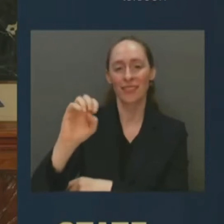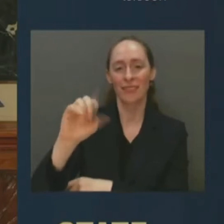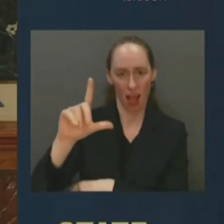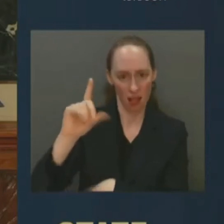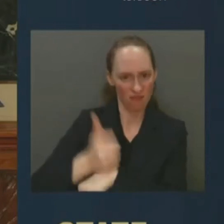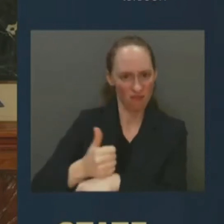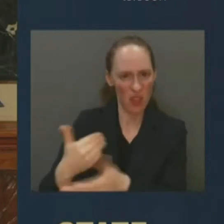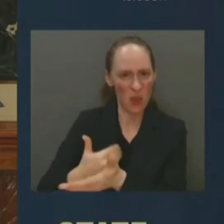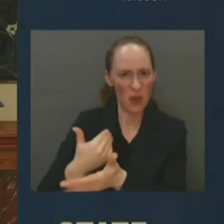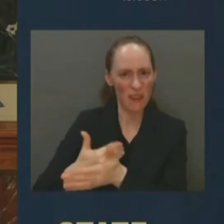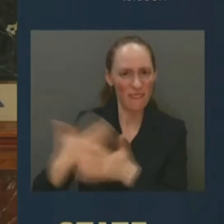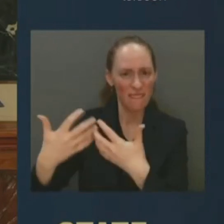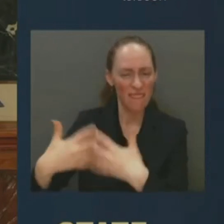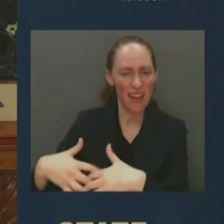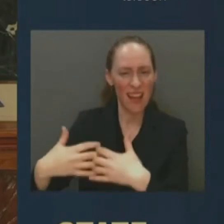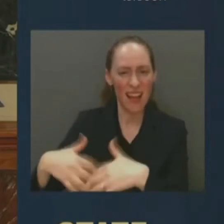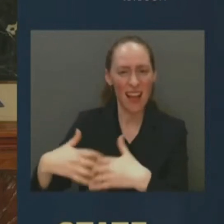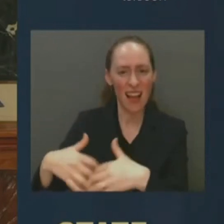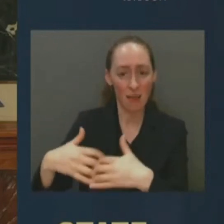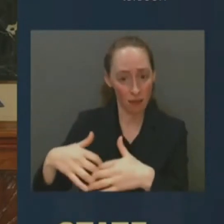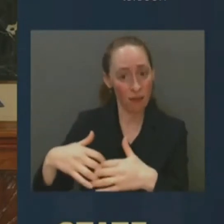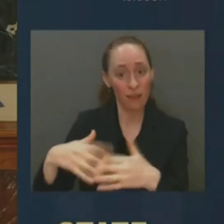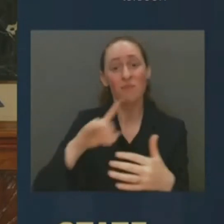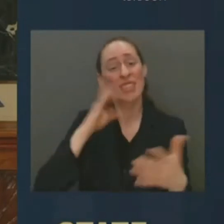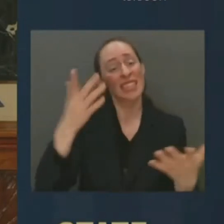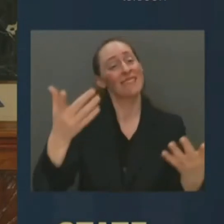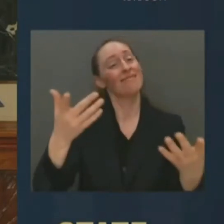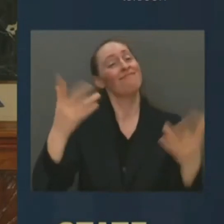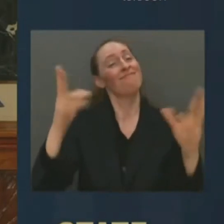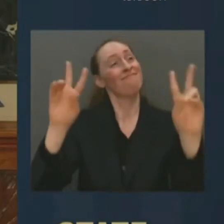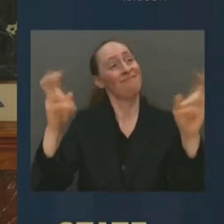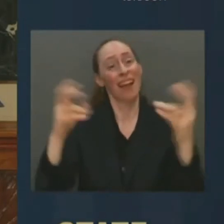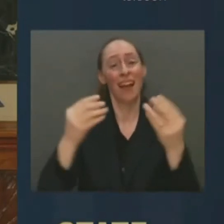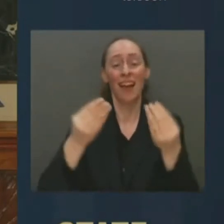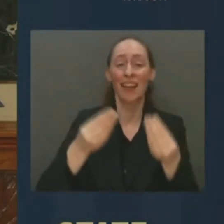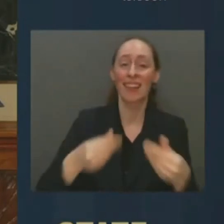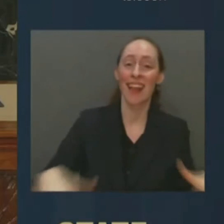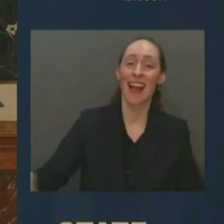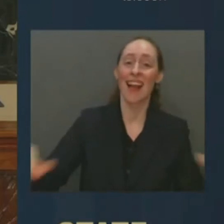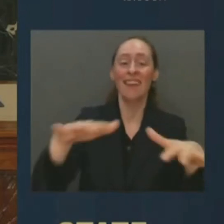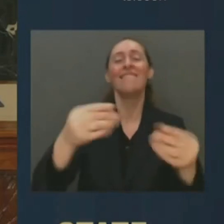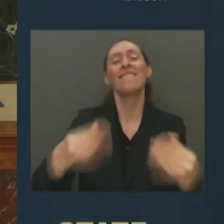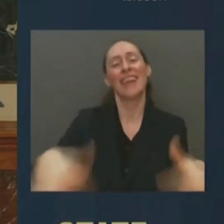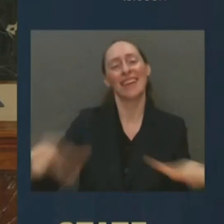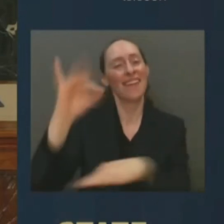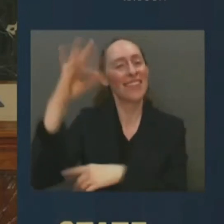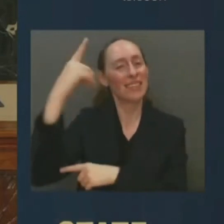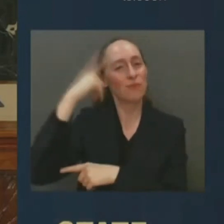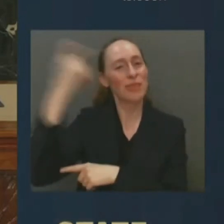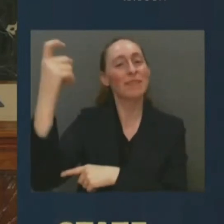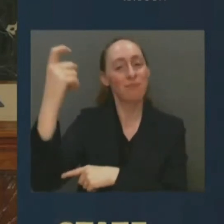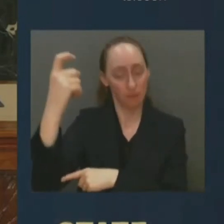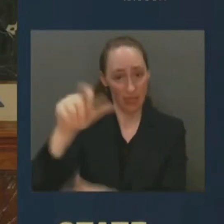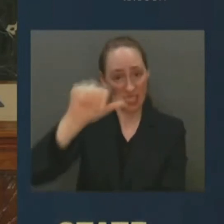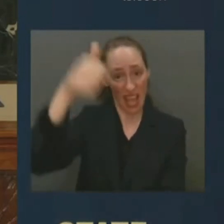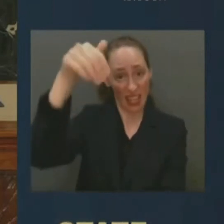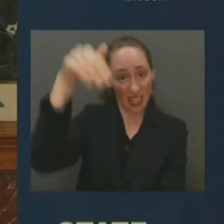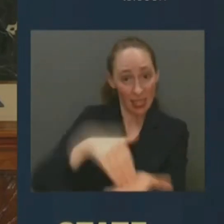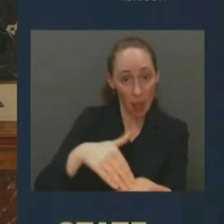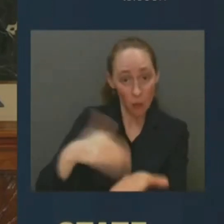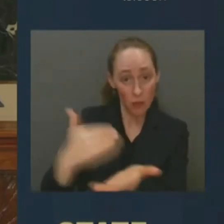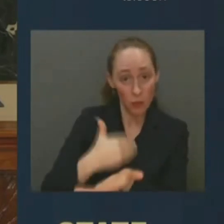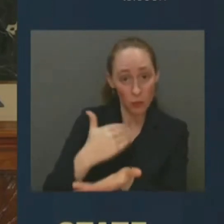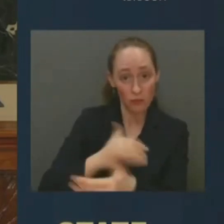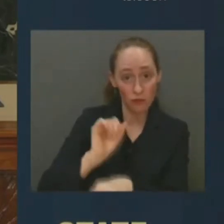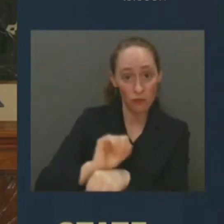of what he considered achievements of his administration during the last 2 years and the work ahead. He announced a